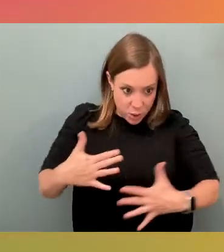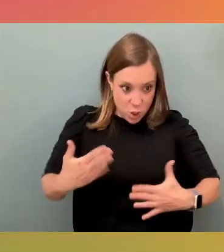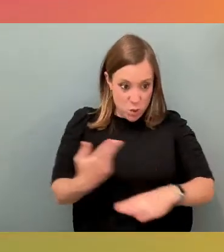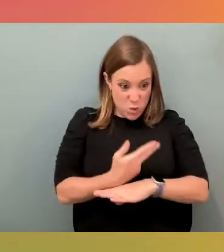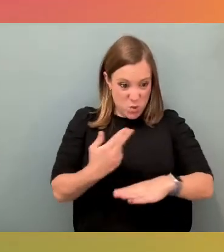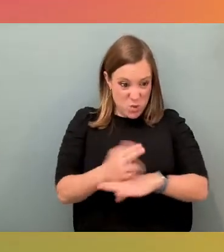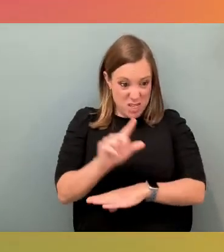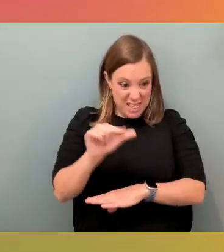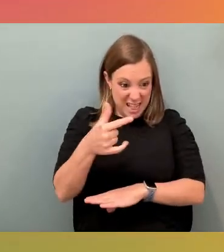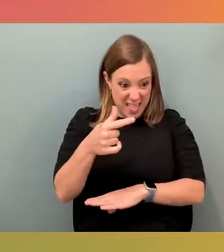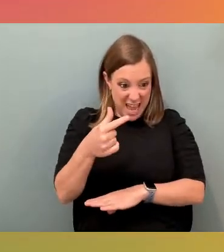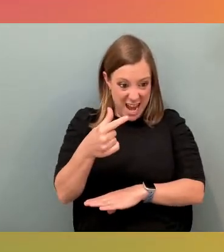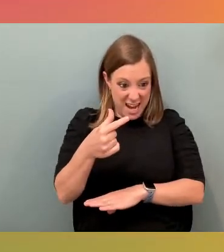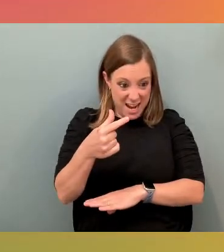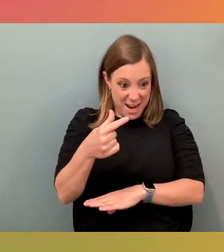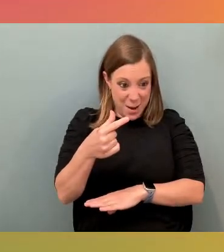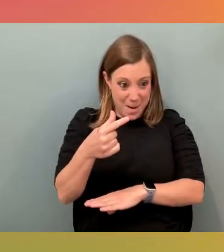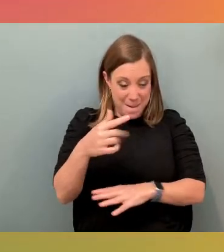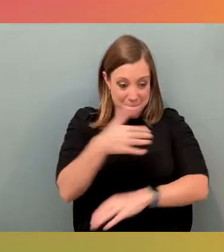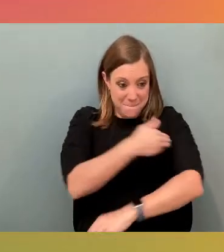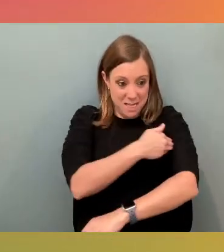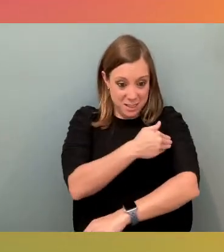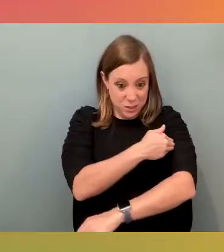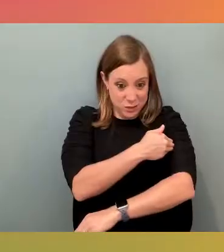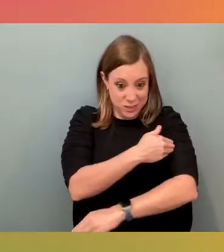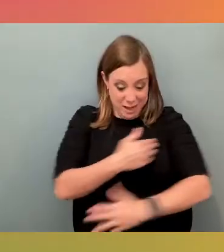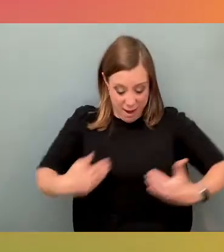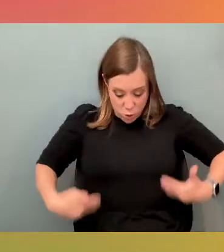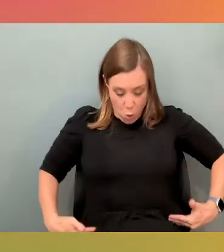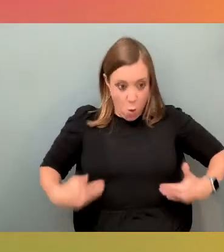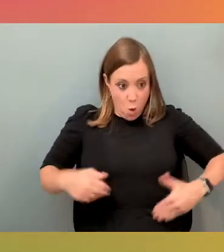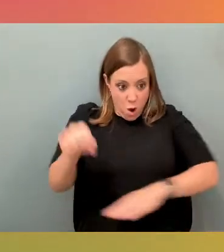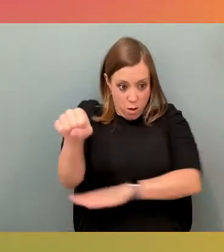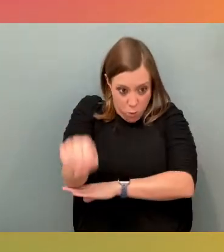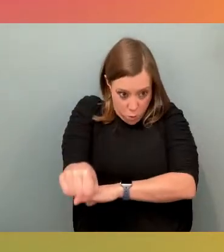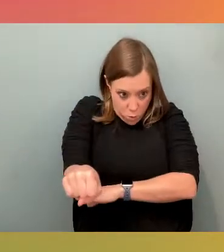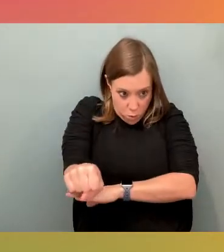to stabilize. Breathe into the stretch for 5,